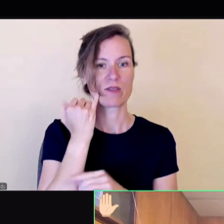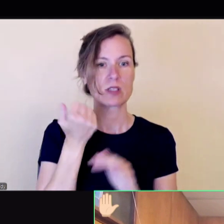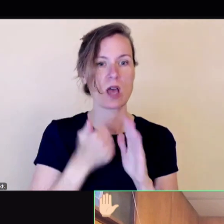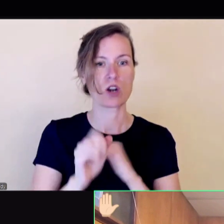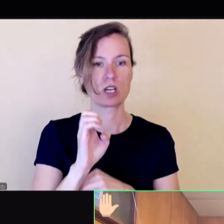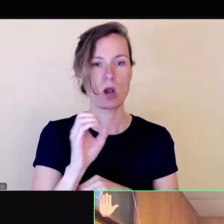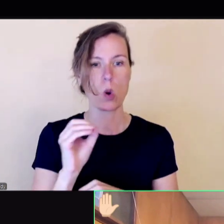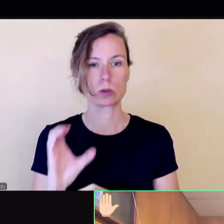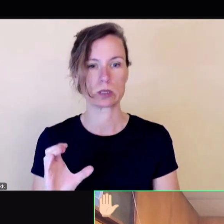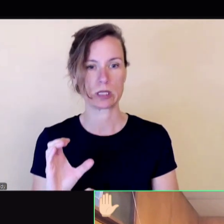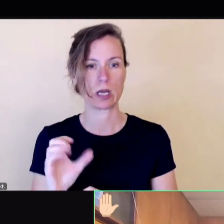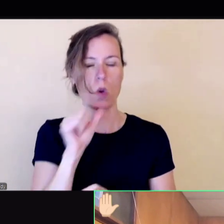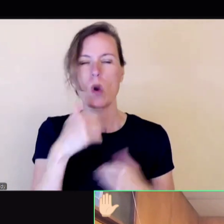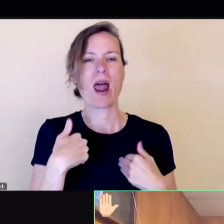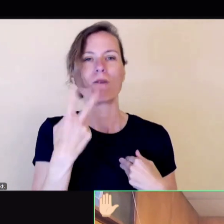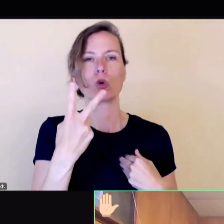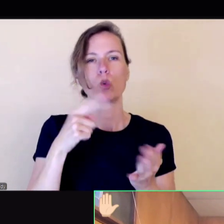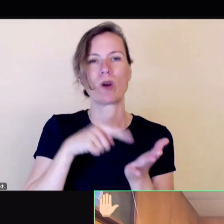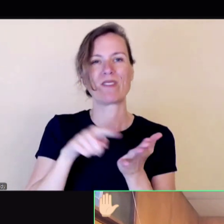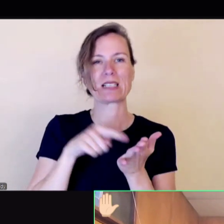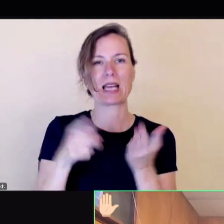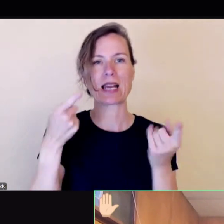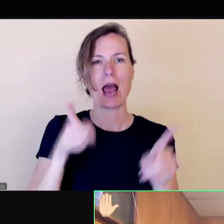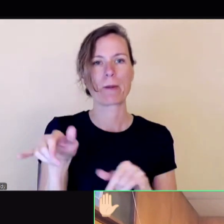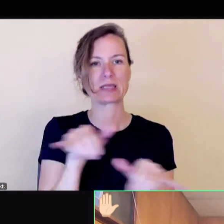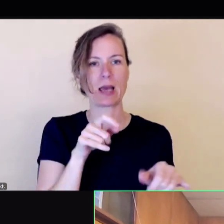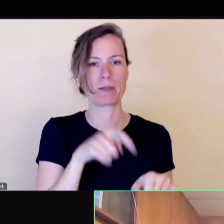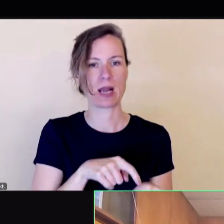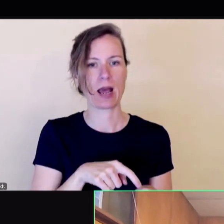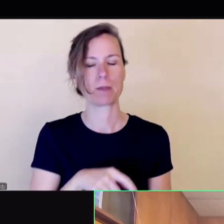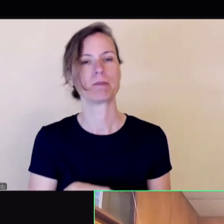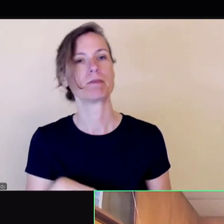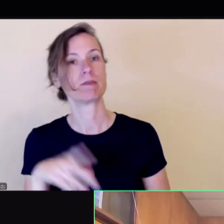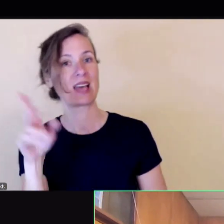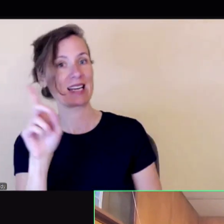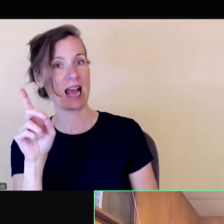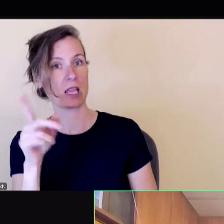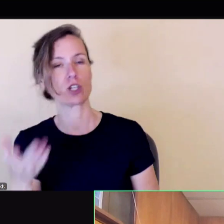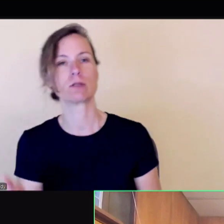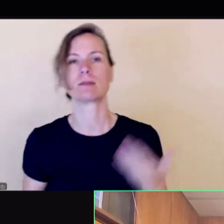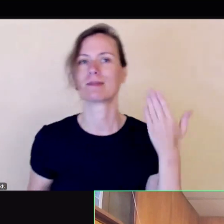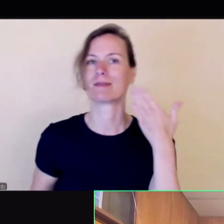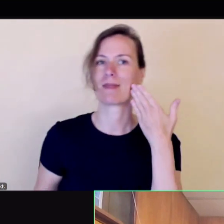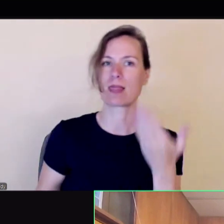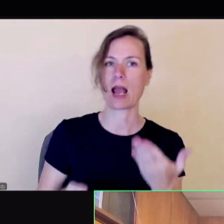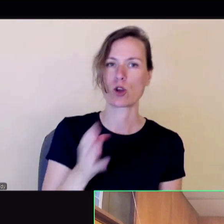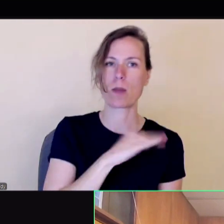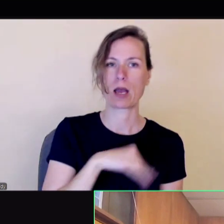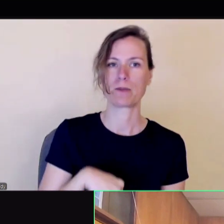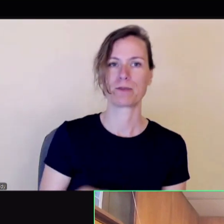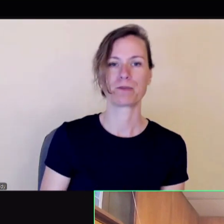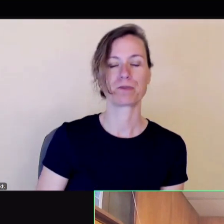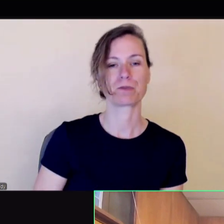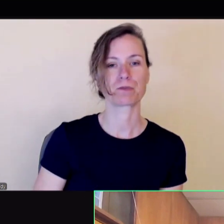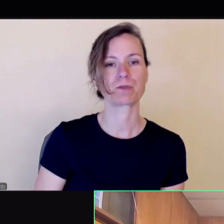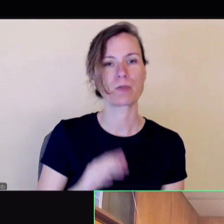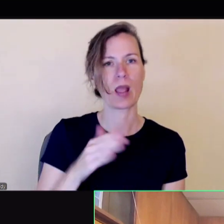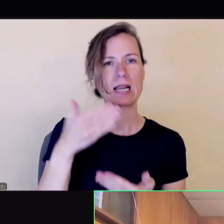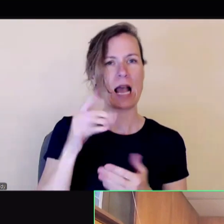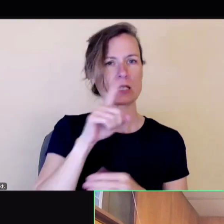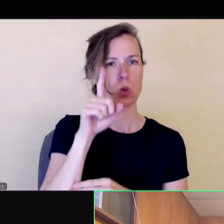Thank you, Madam Mayor. Thank you, Madam Mayor. My next question, hopefully my last, has to do